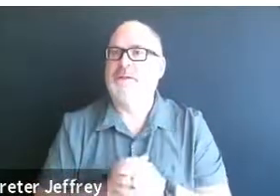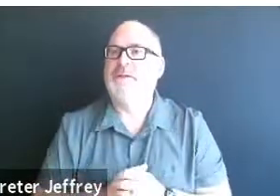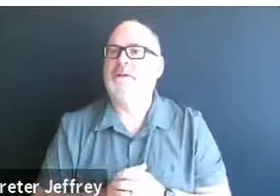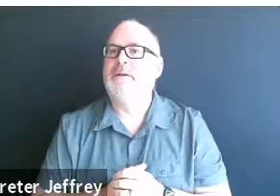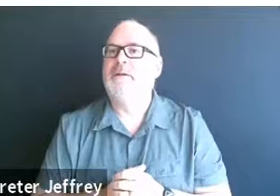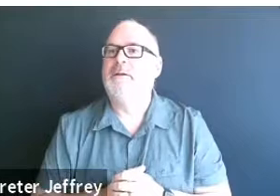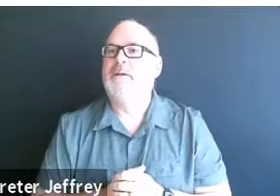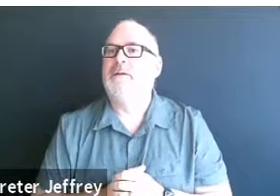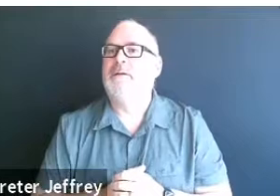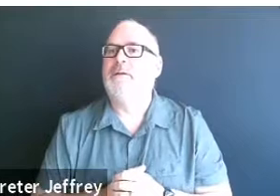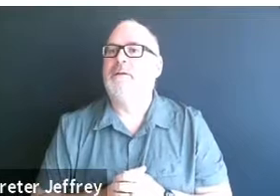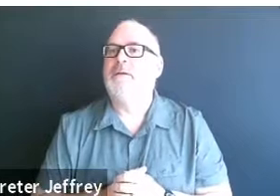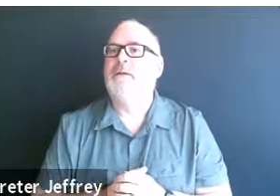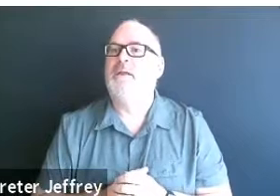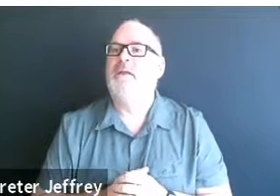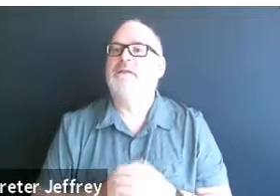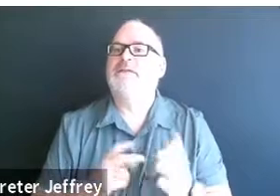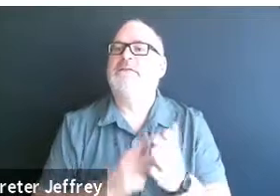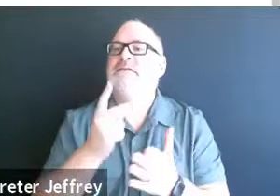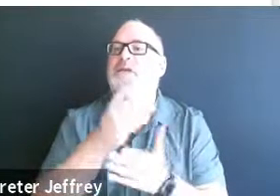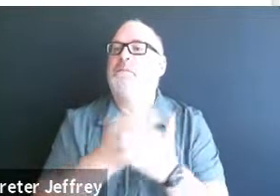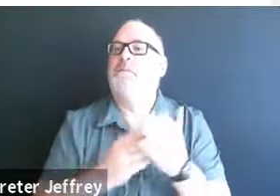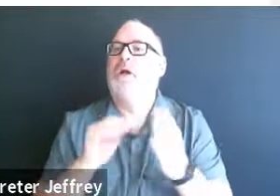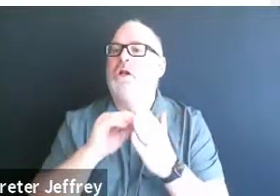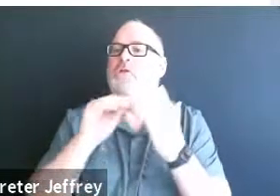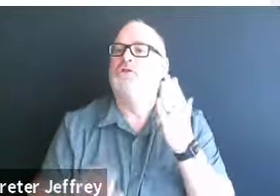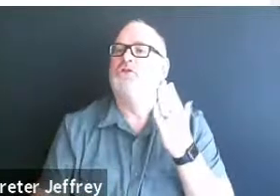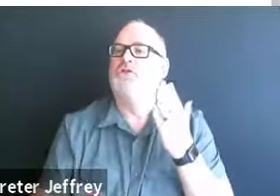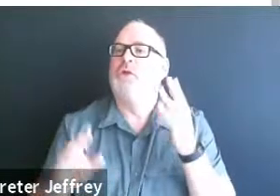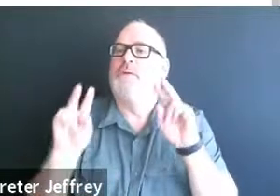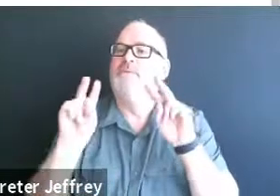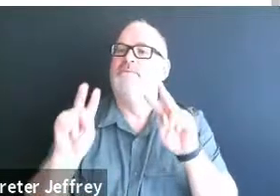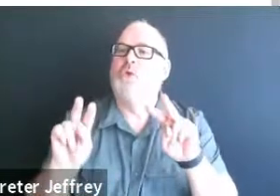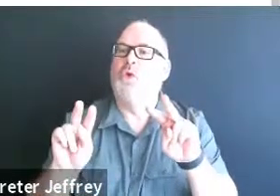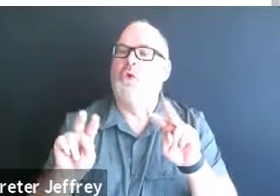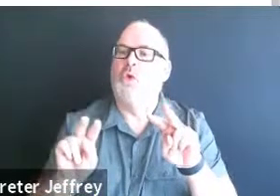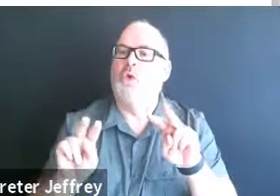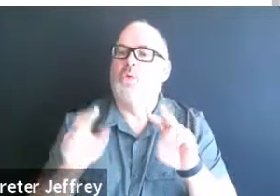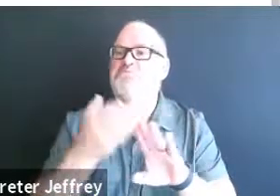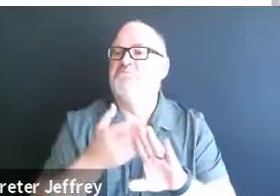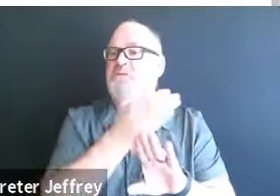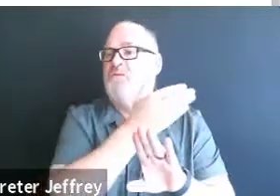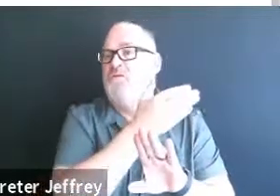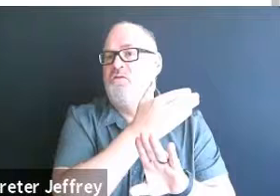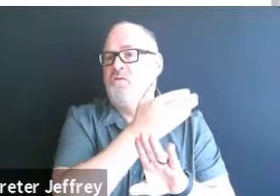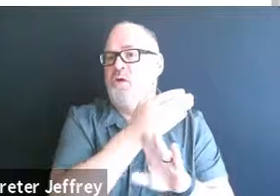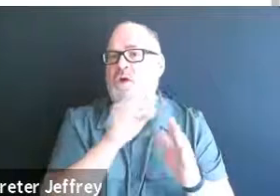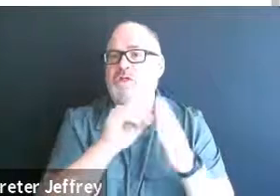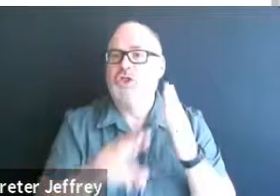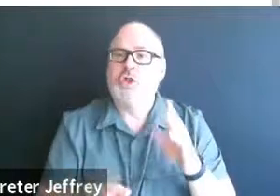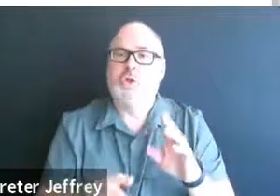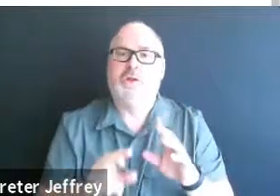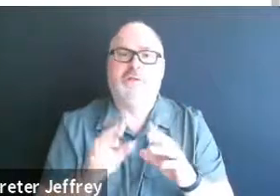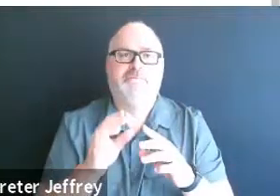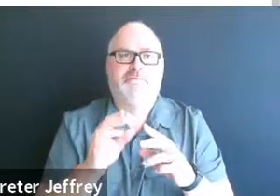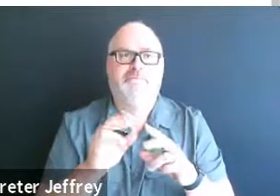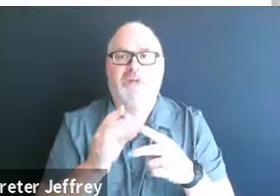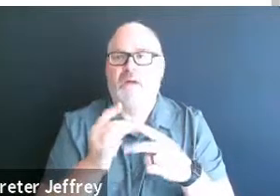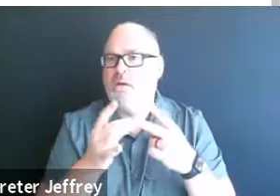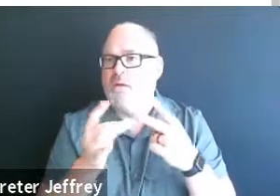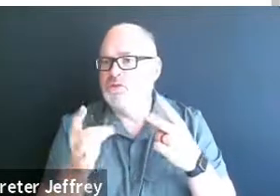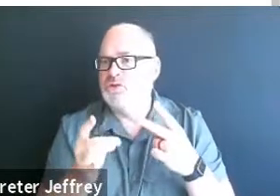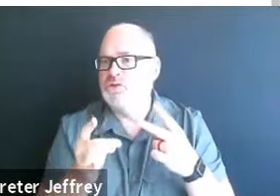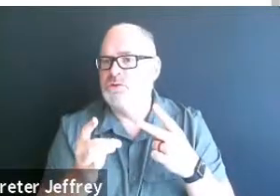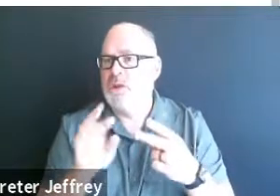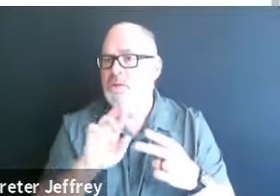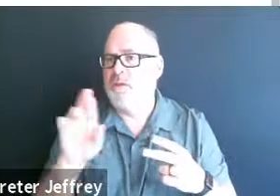piece I'd like to share with you all today, and that is the second part of student view. So it used to be that there was a student